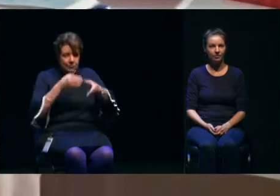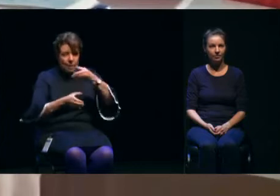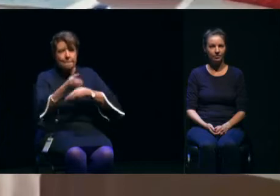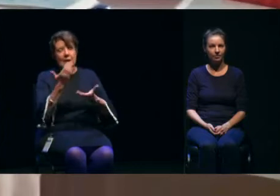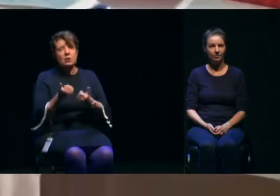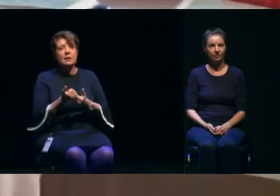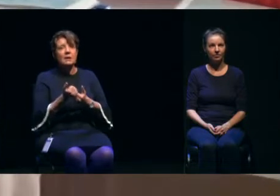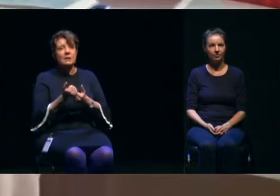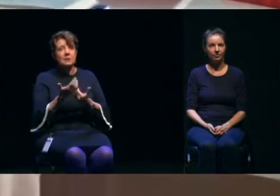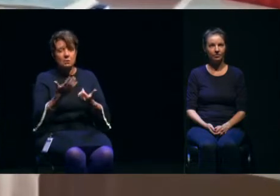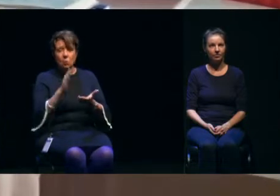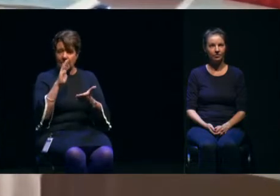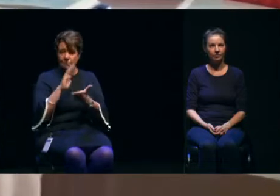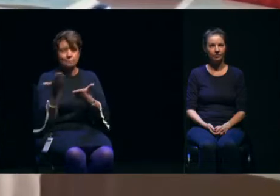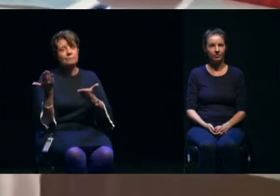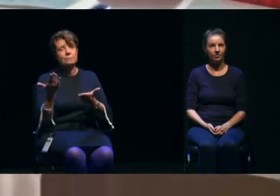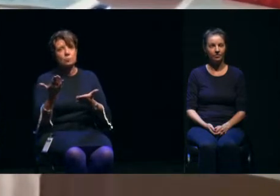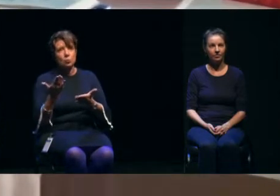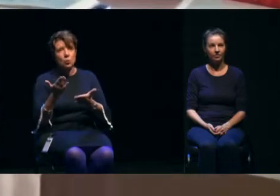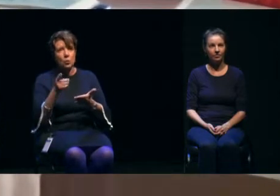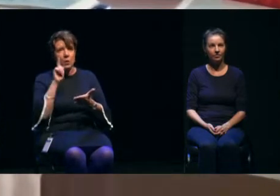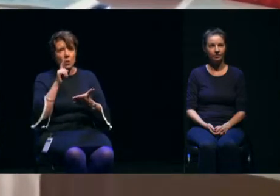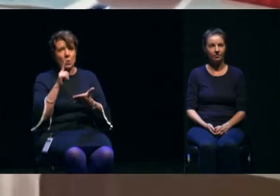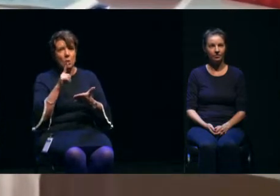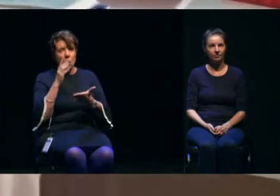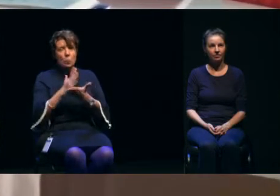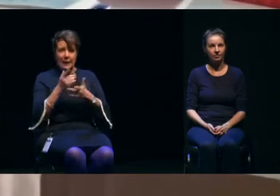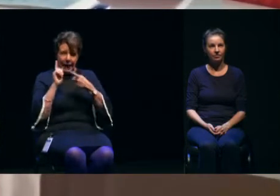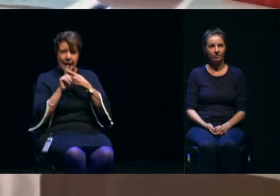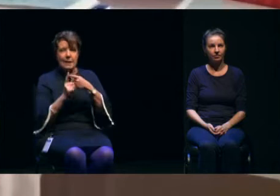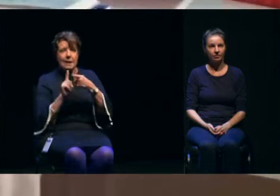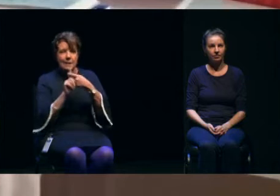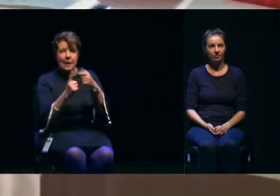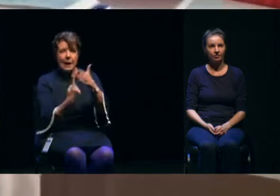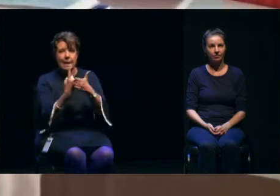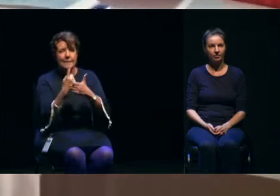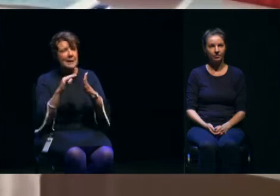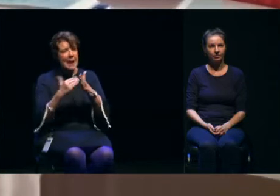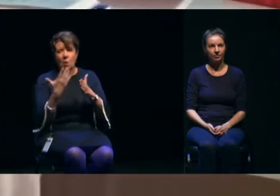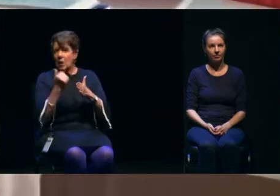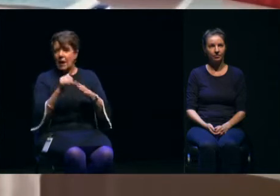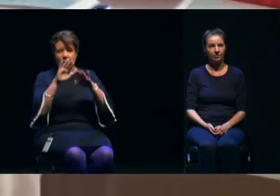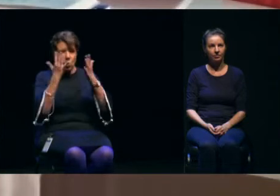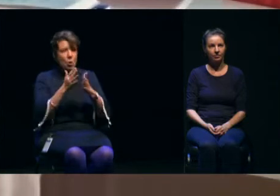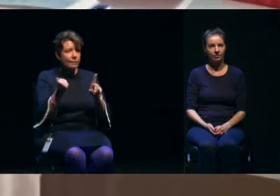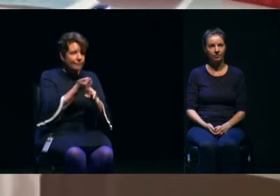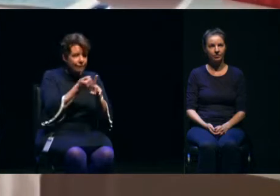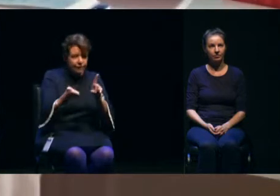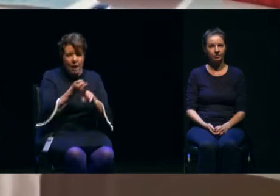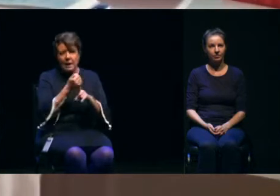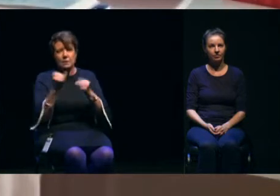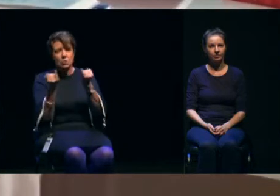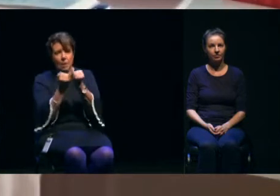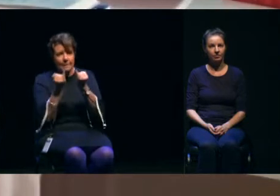where decency and truth and peace prevail. Now we live in a world of violence and competition and